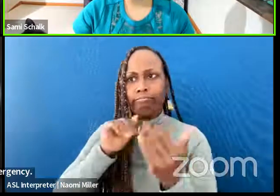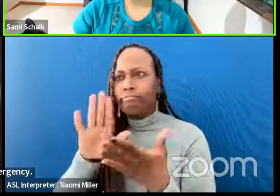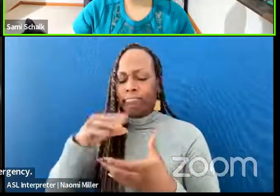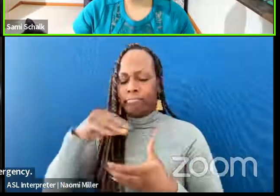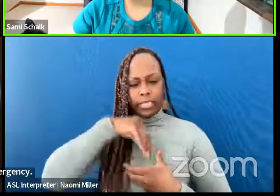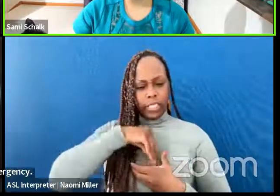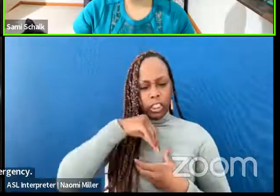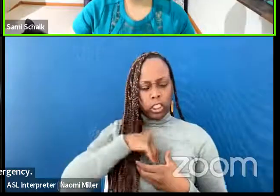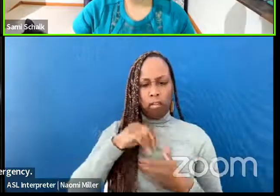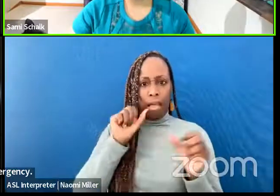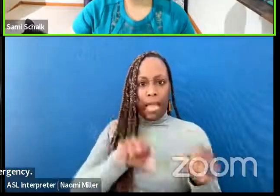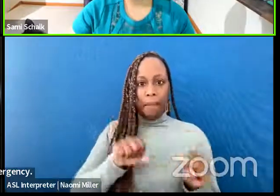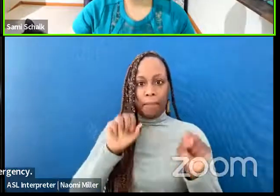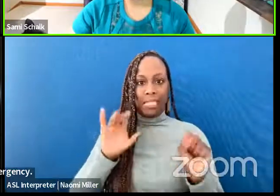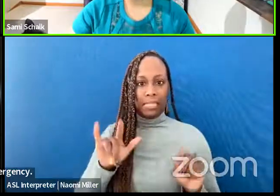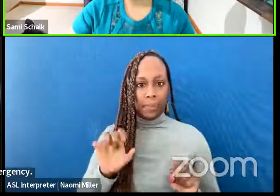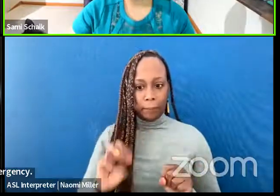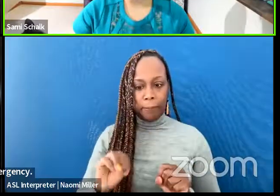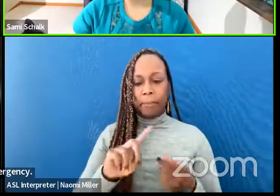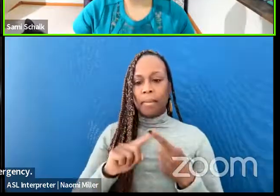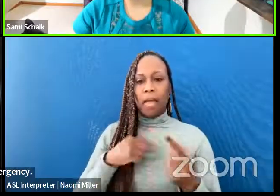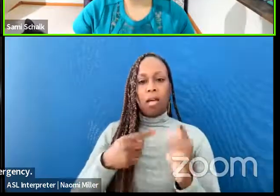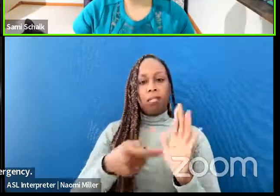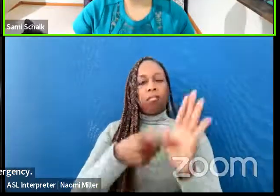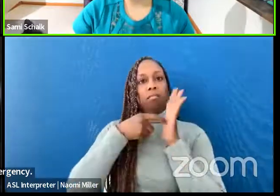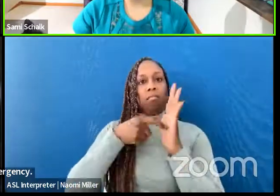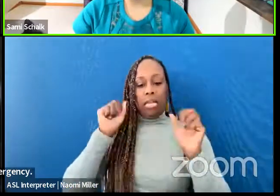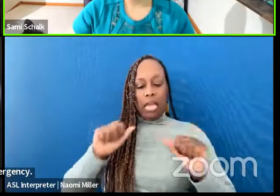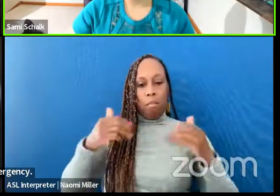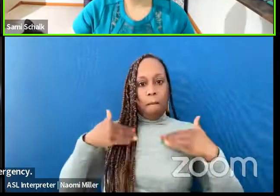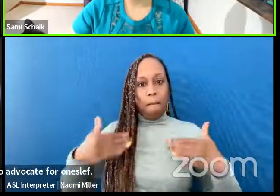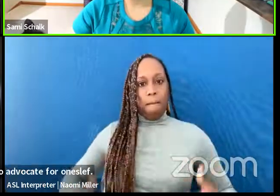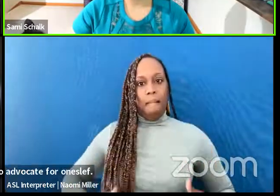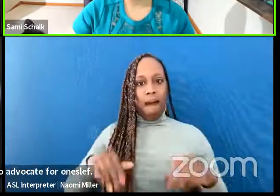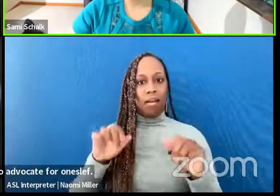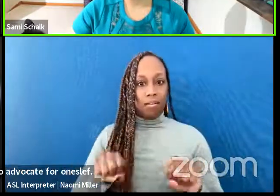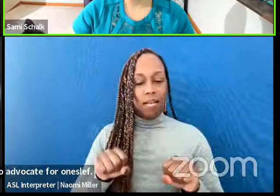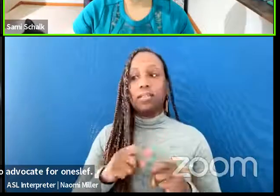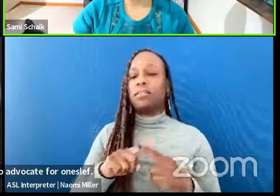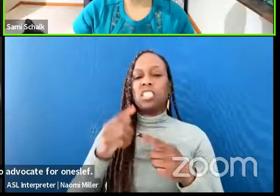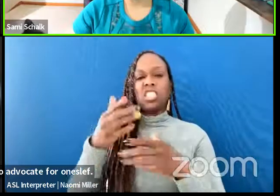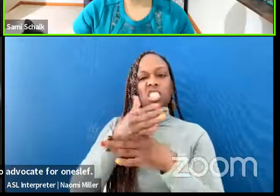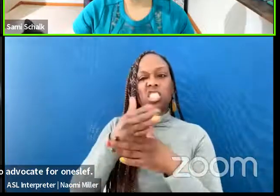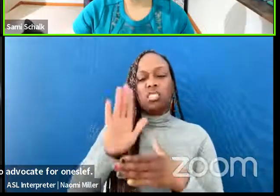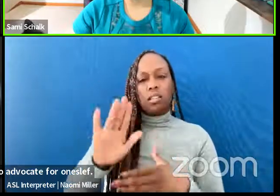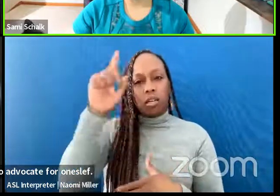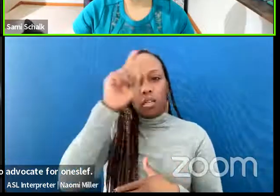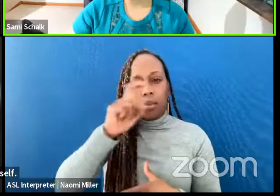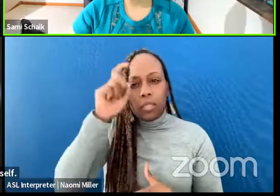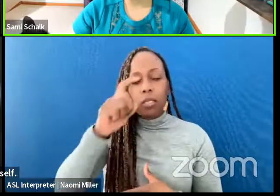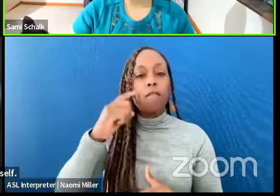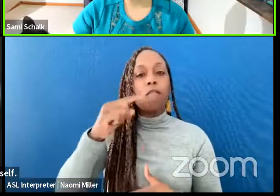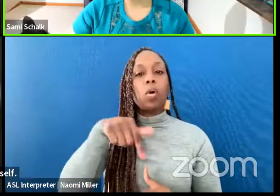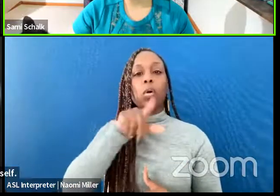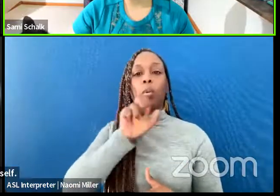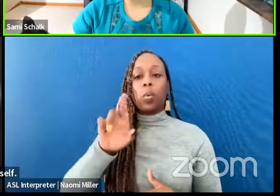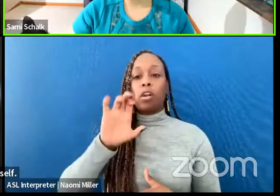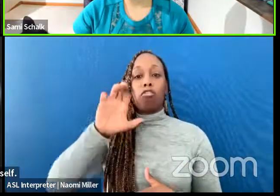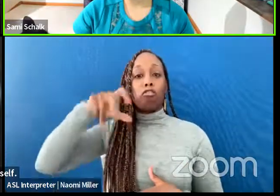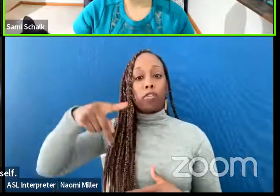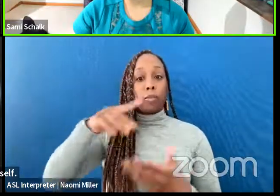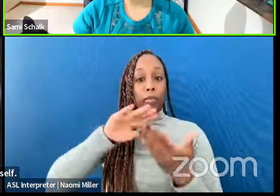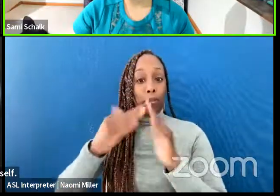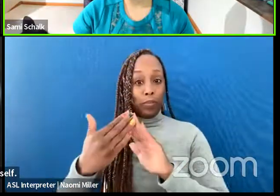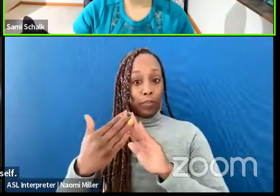internalized ableism and compulsory able-bodiedness, and shares the wisdom of queercrip community.